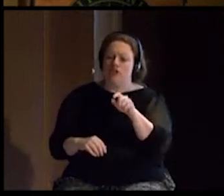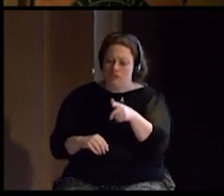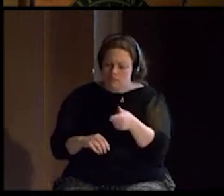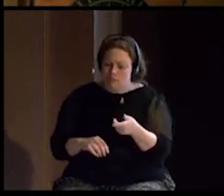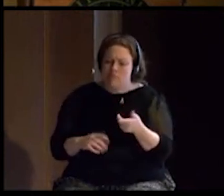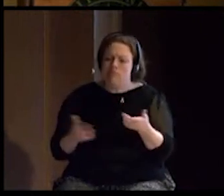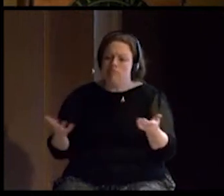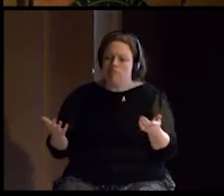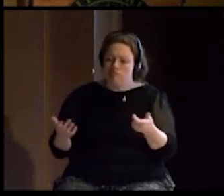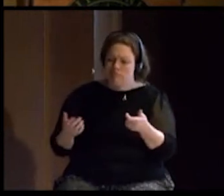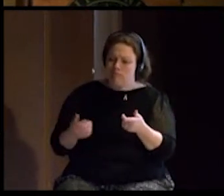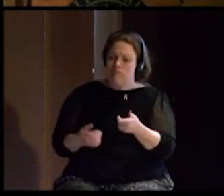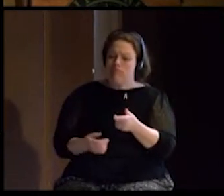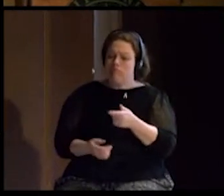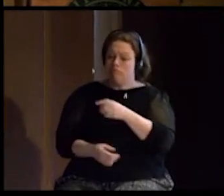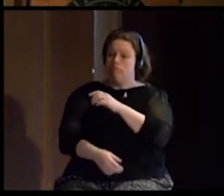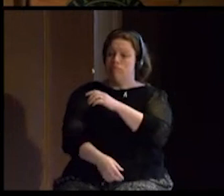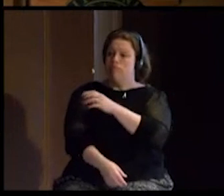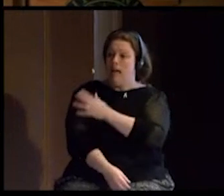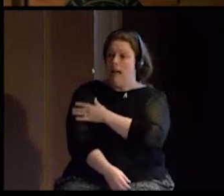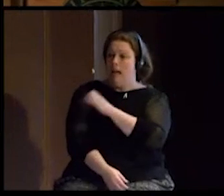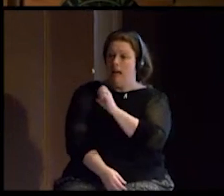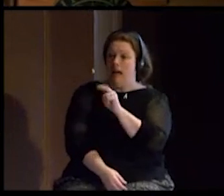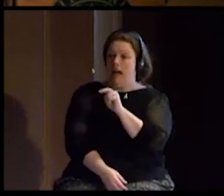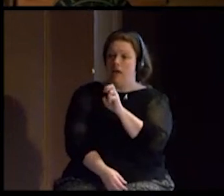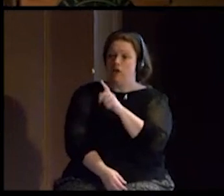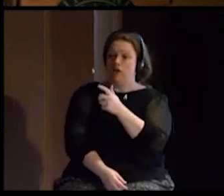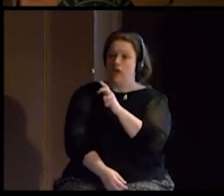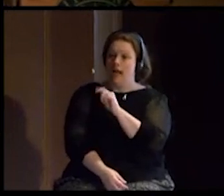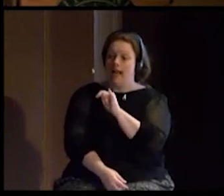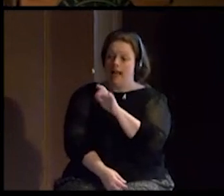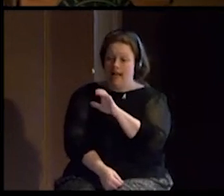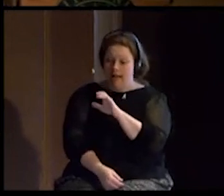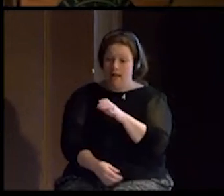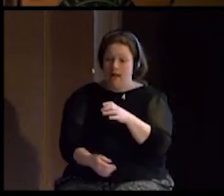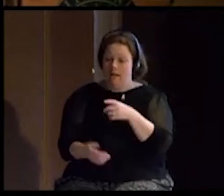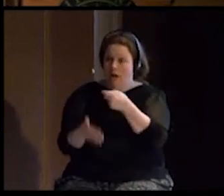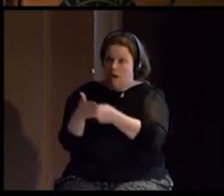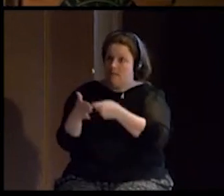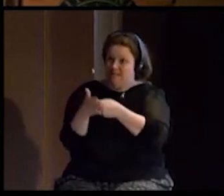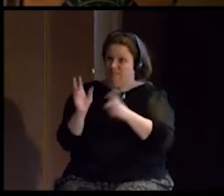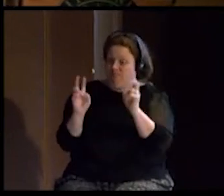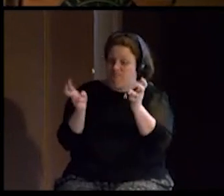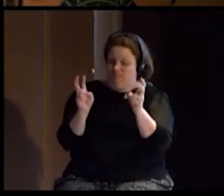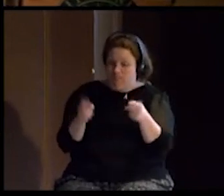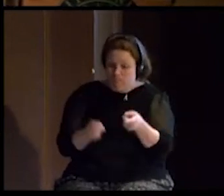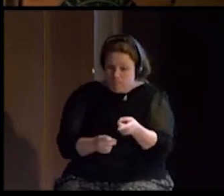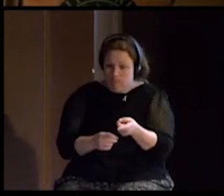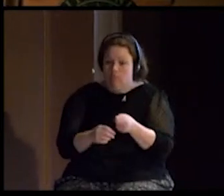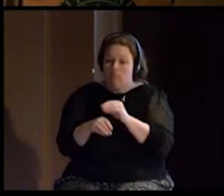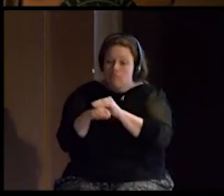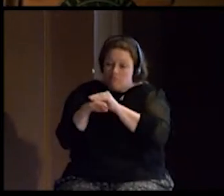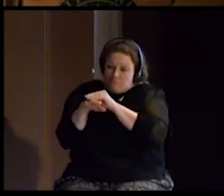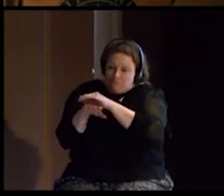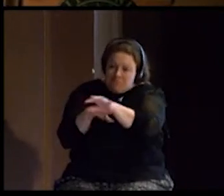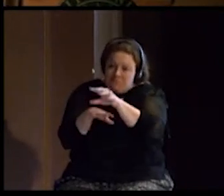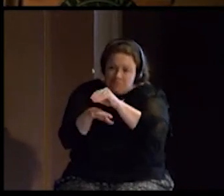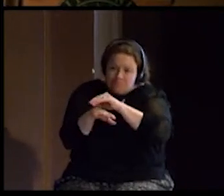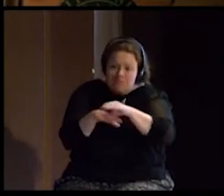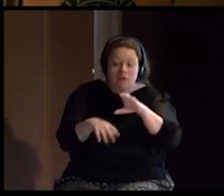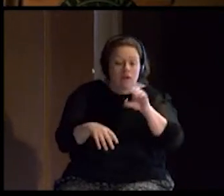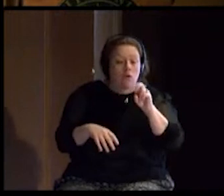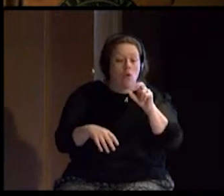cost to being smothered in sediments that settle on coral surfaces. Corals